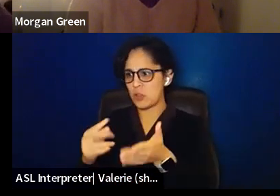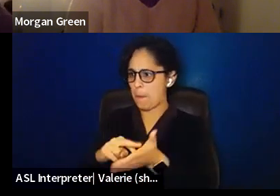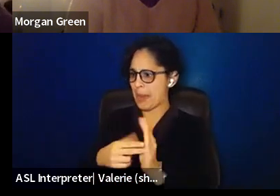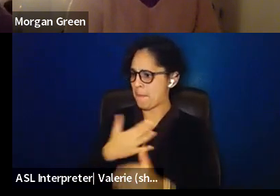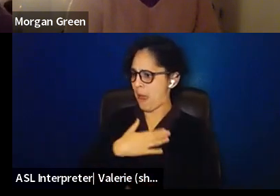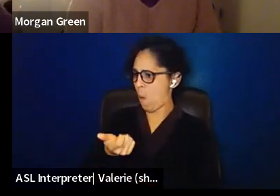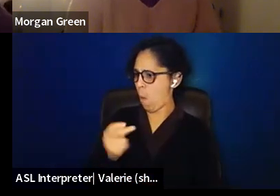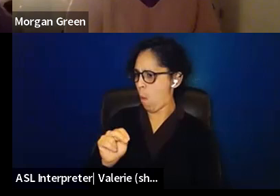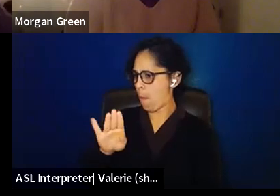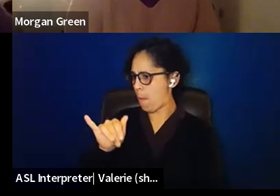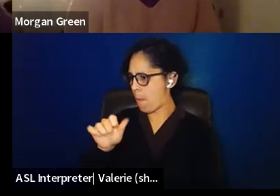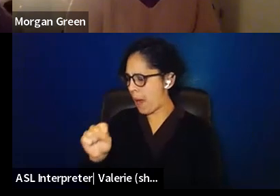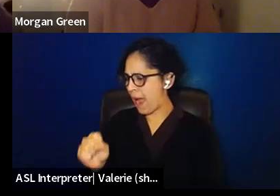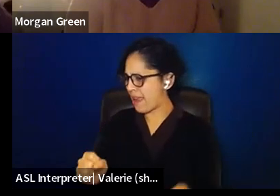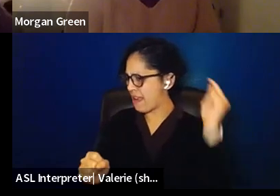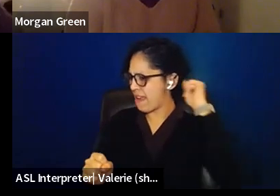and givens and